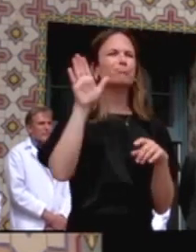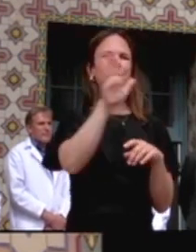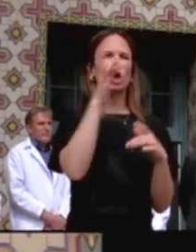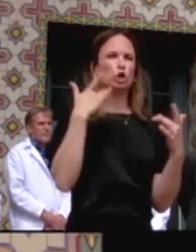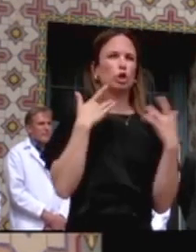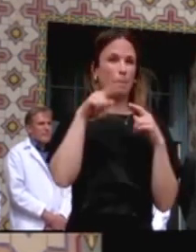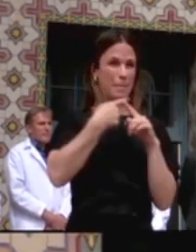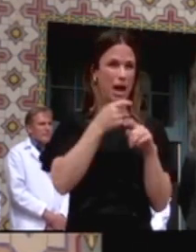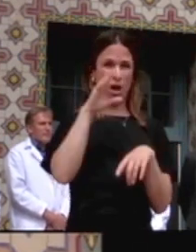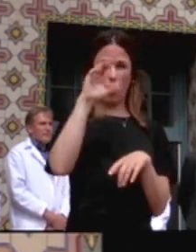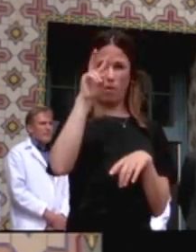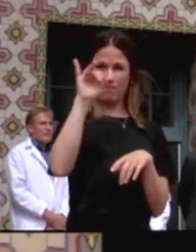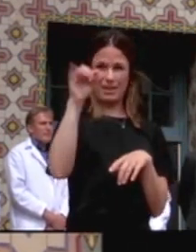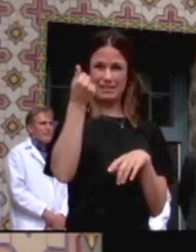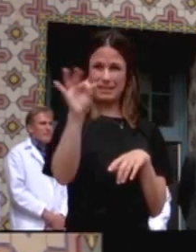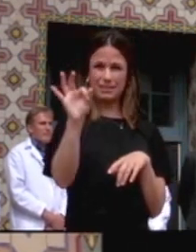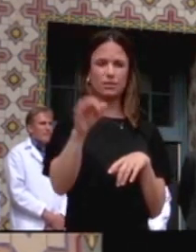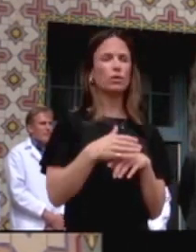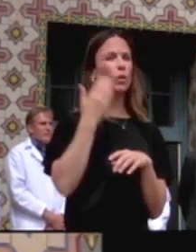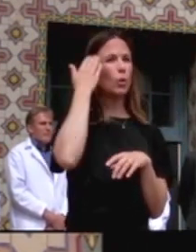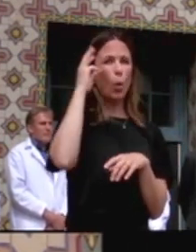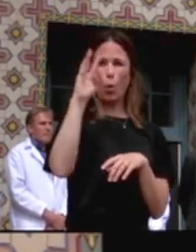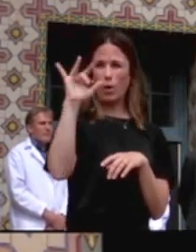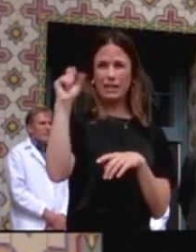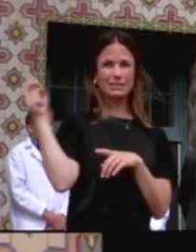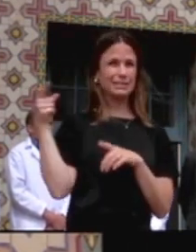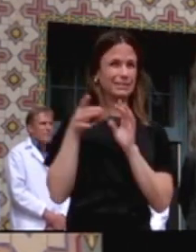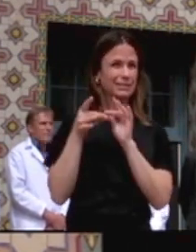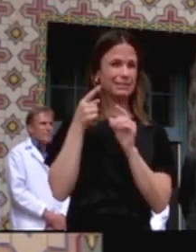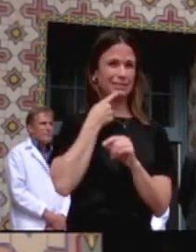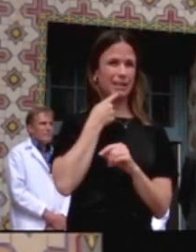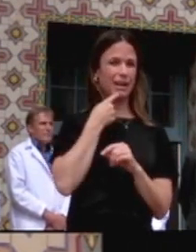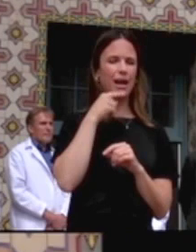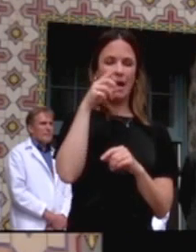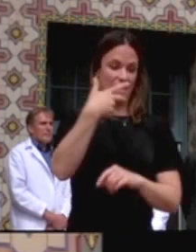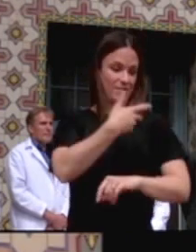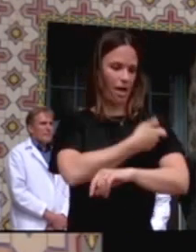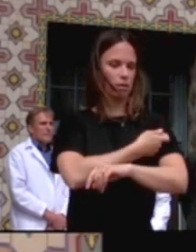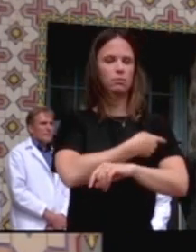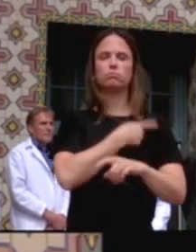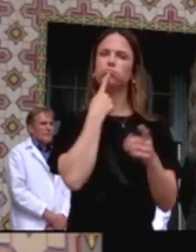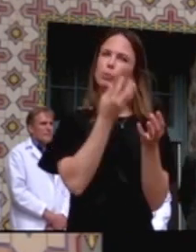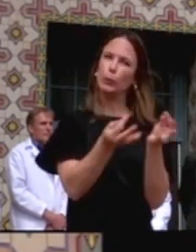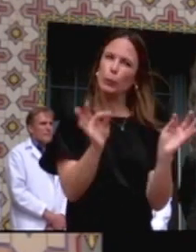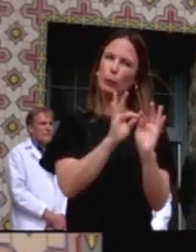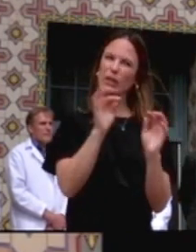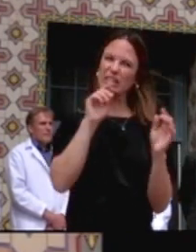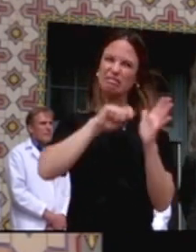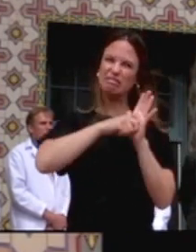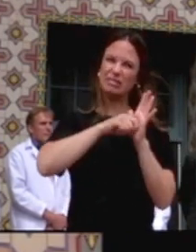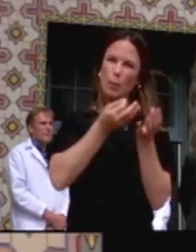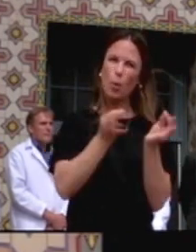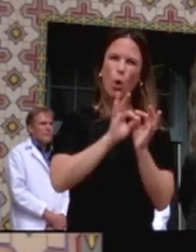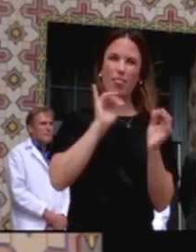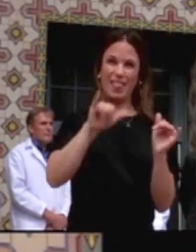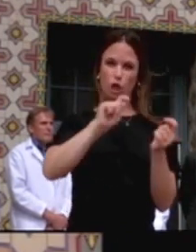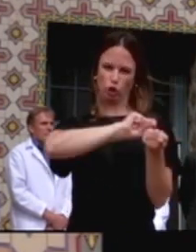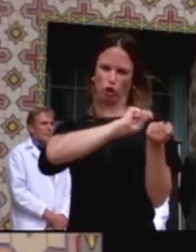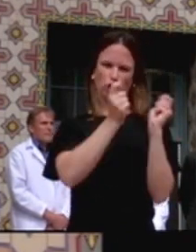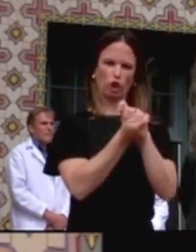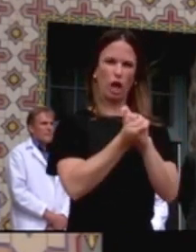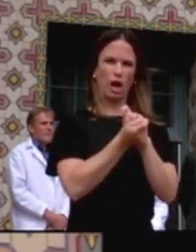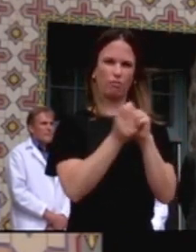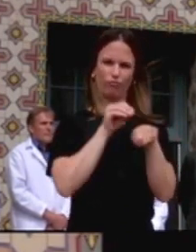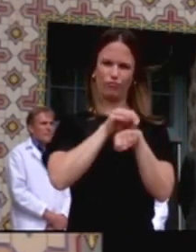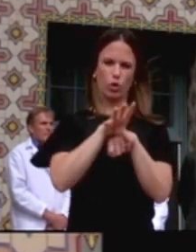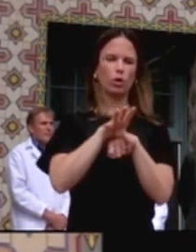about COVID-19. As Dr. Willis has said, the vaccines have been the key, the change agent in allowing us to talk